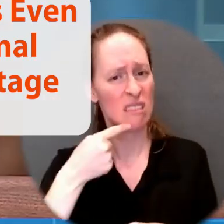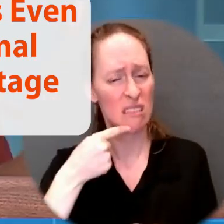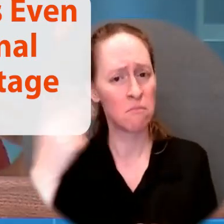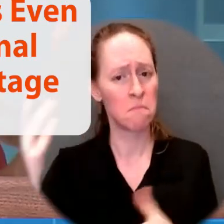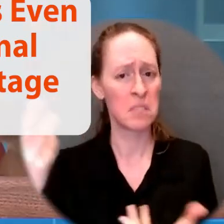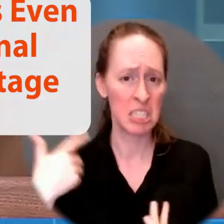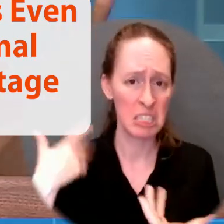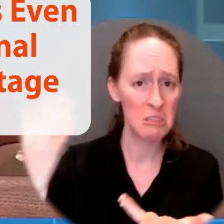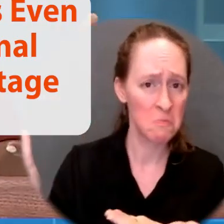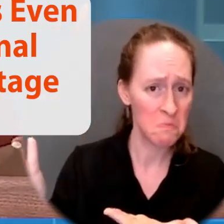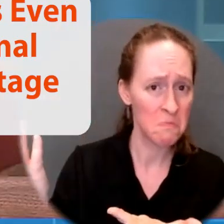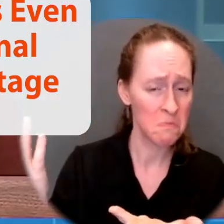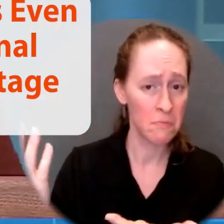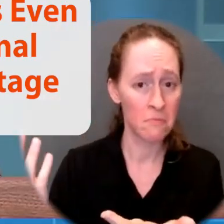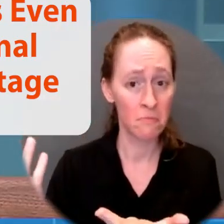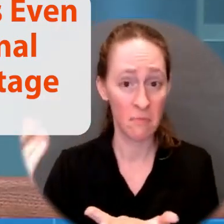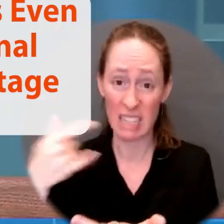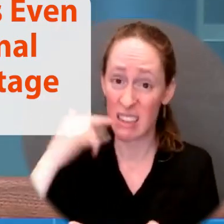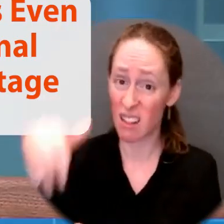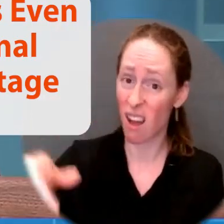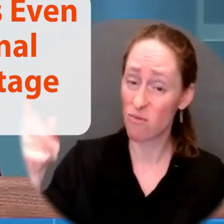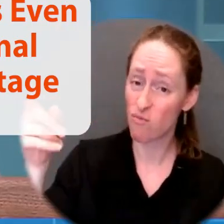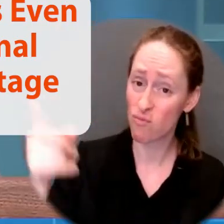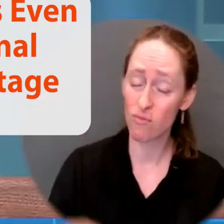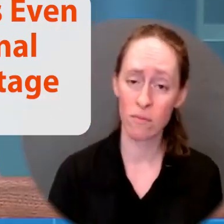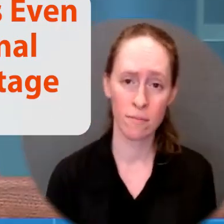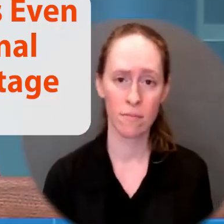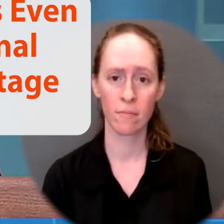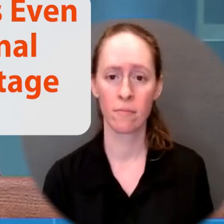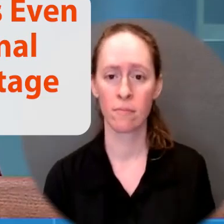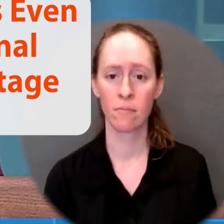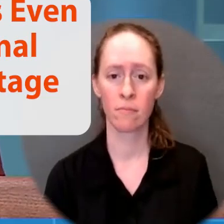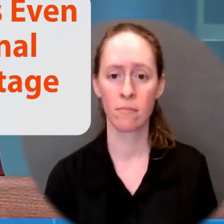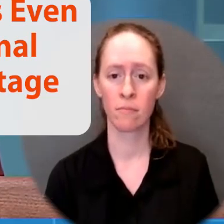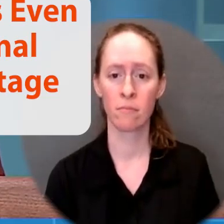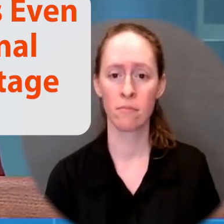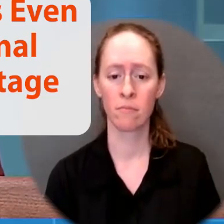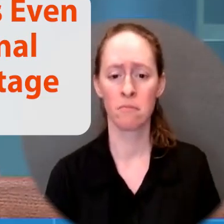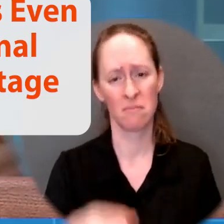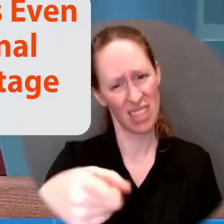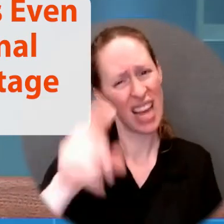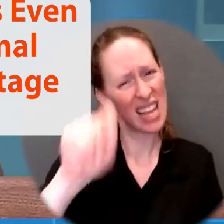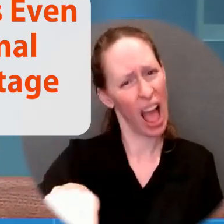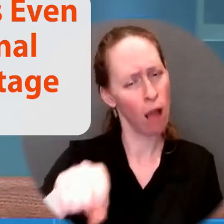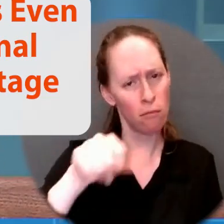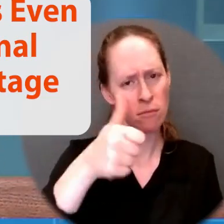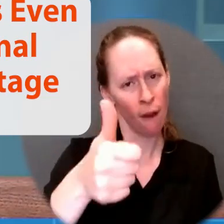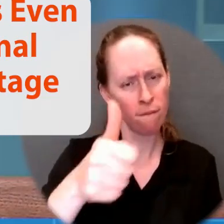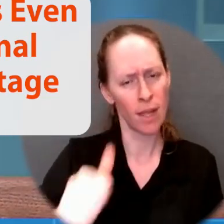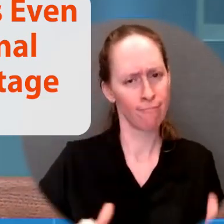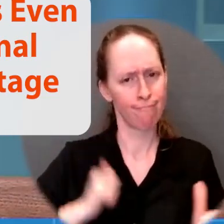So I'll leave it there. But again, I would refer you to FDA and HHS, as they are indeed the experts on this.